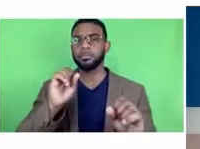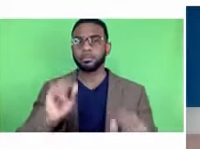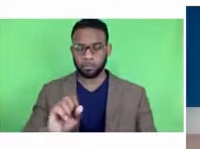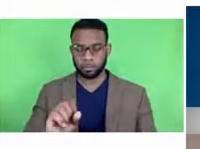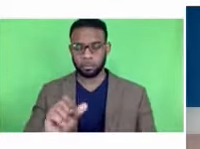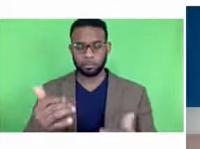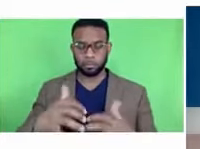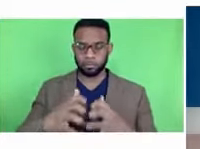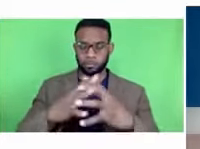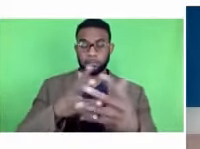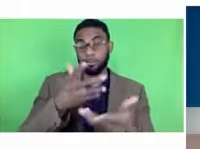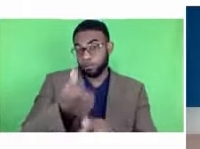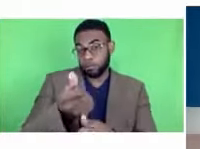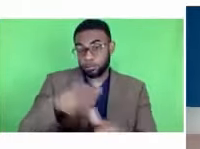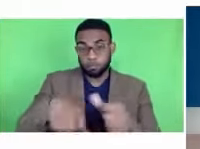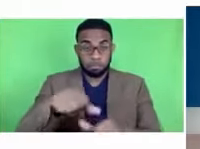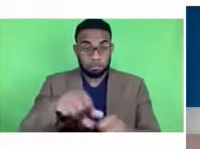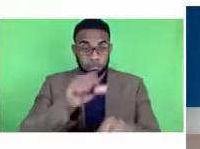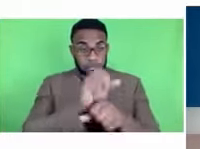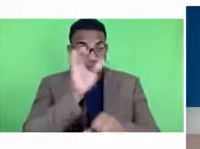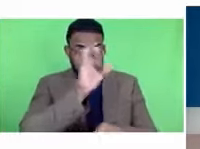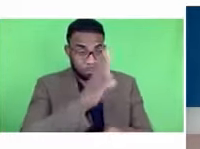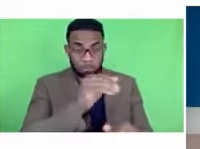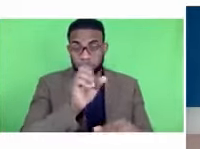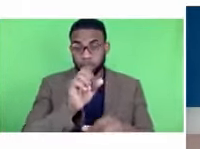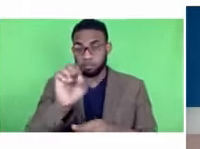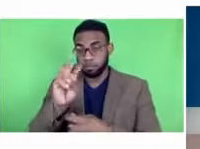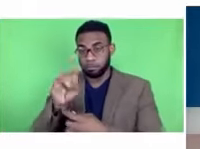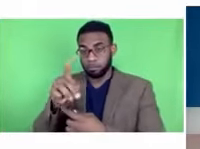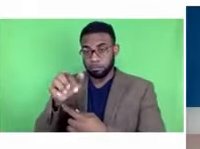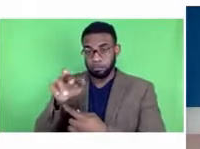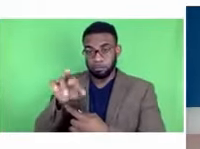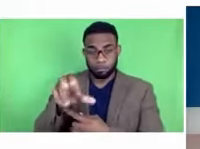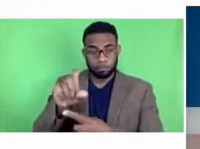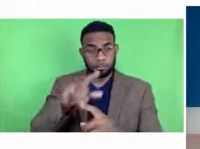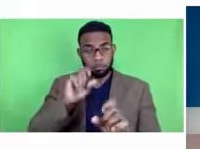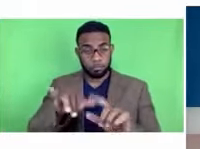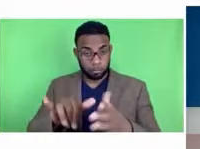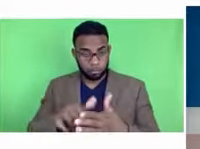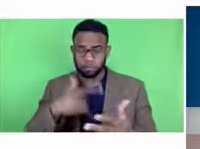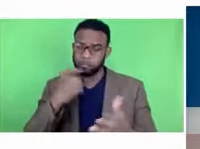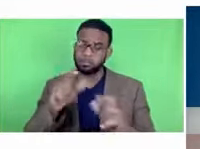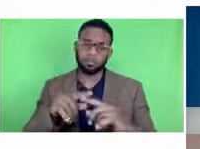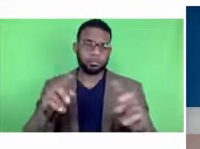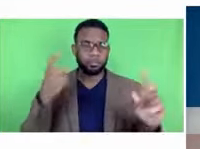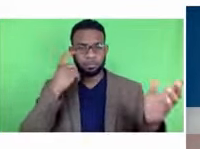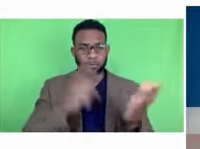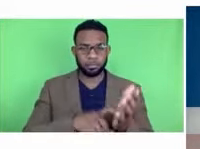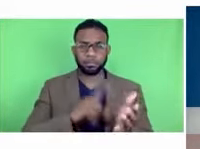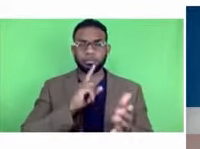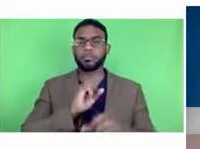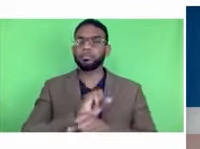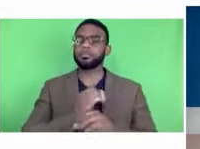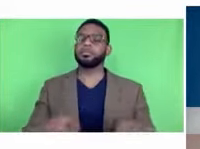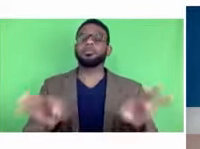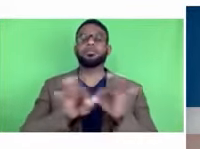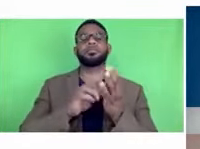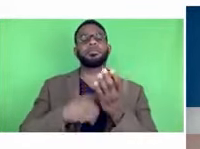that trust amongst job seekers and employers. And in order to be able to do that, we just all need to recognize that it's a really important